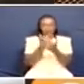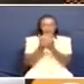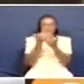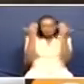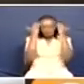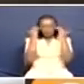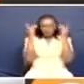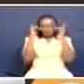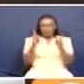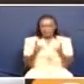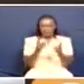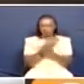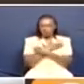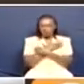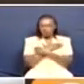the amicus brief.